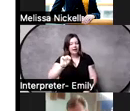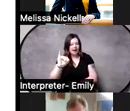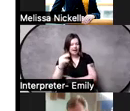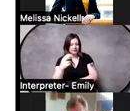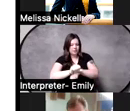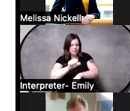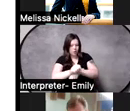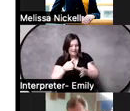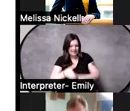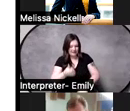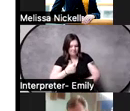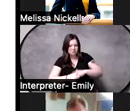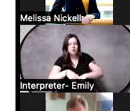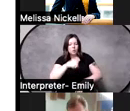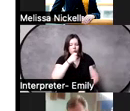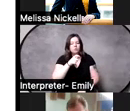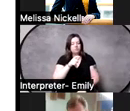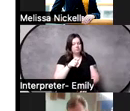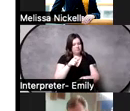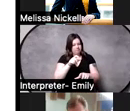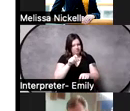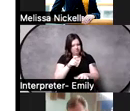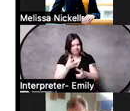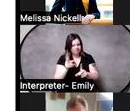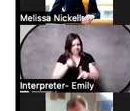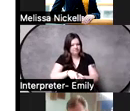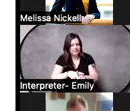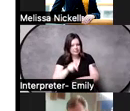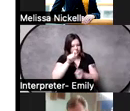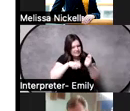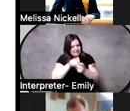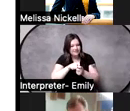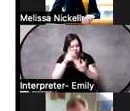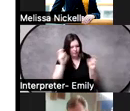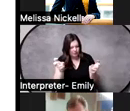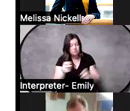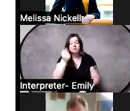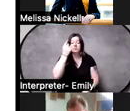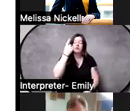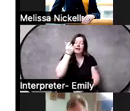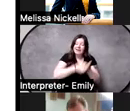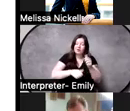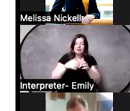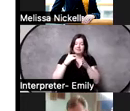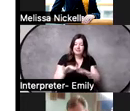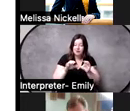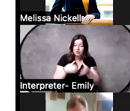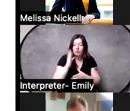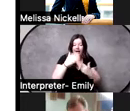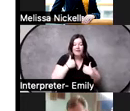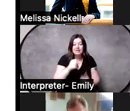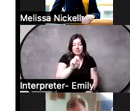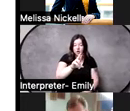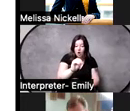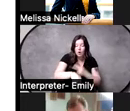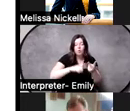of a particular study section. So every study section will have an SRO, they'll have a chair, and then they'll have the members of that